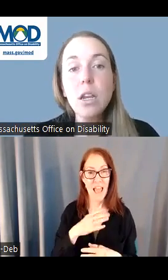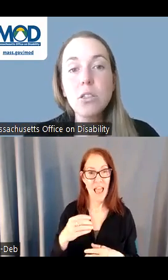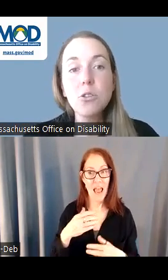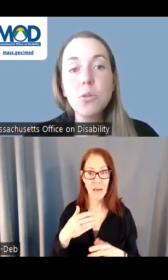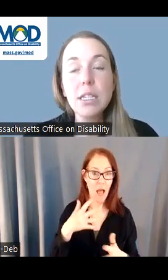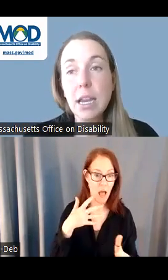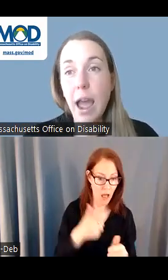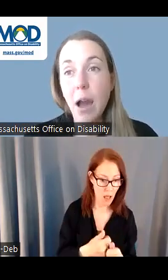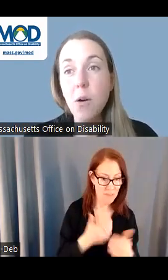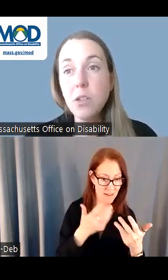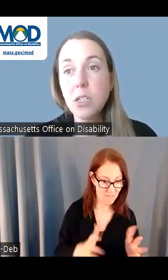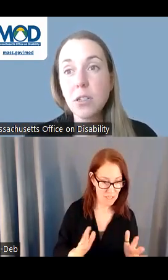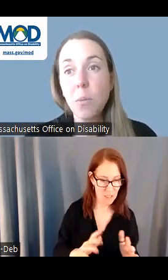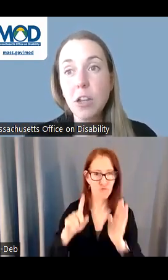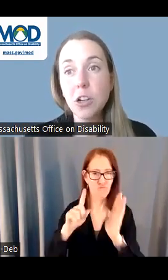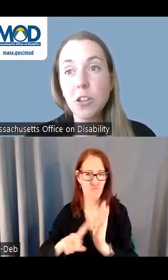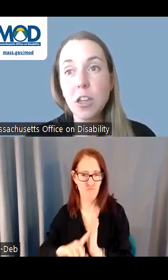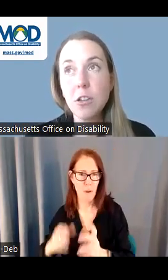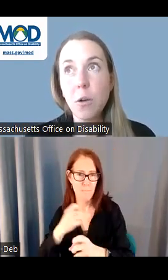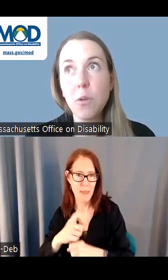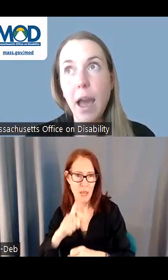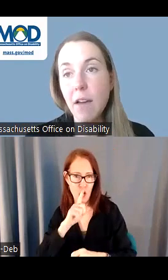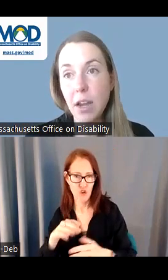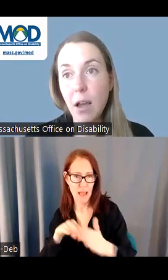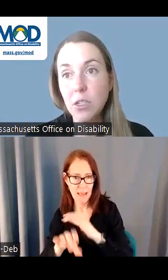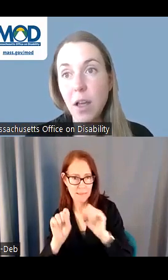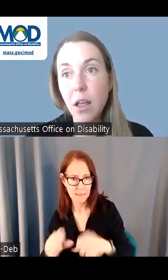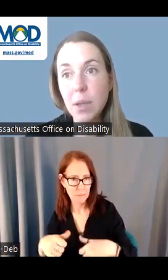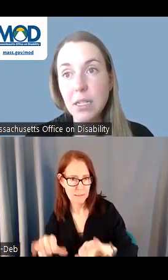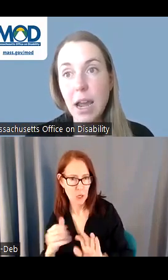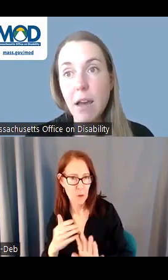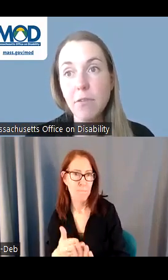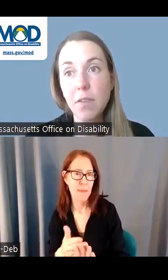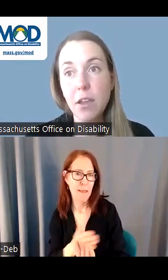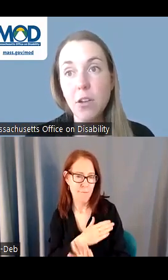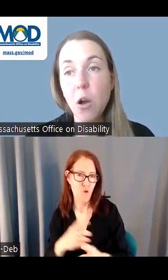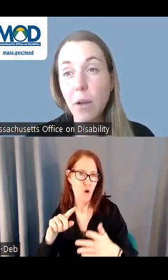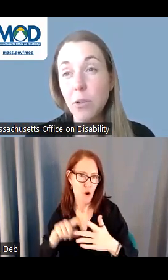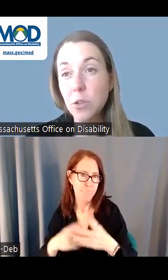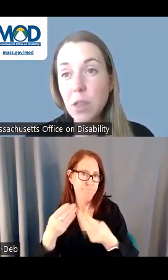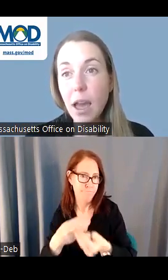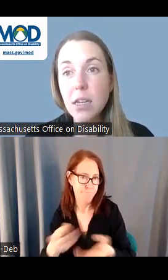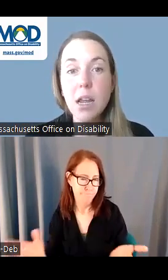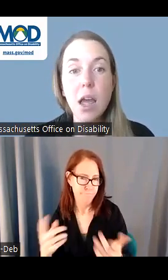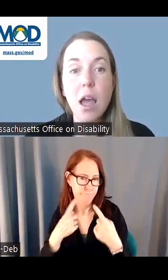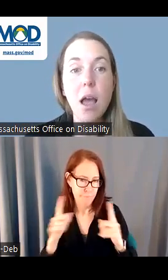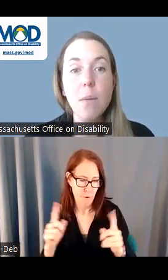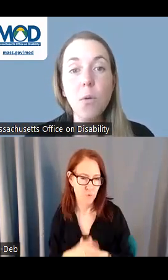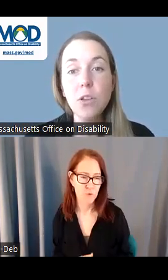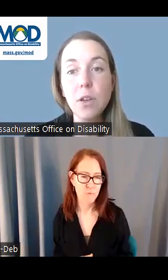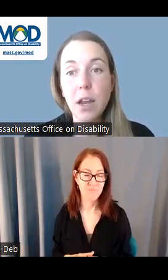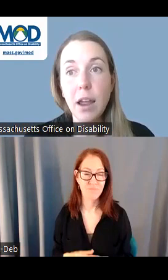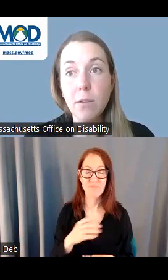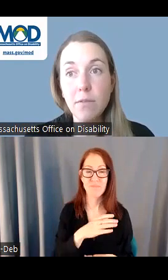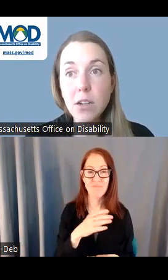You can either do this in-house, so make sure that if you have in-house development staff, that they know how to do that,